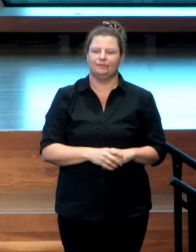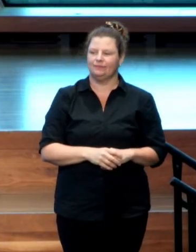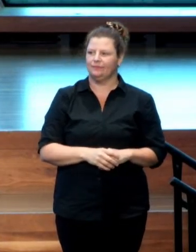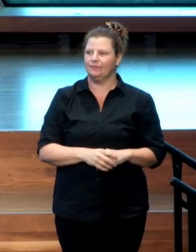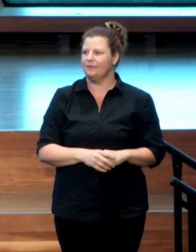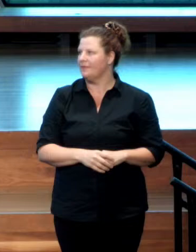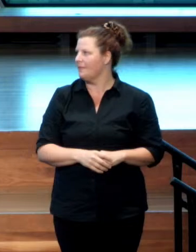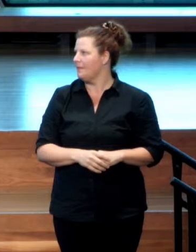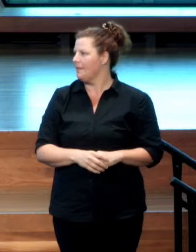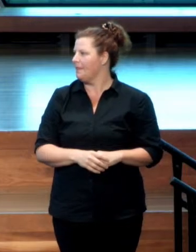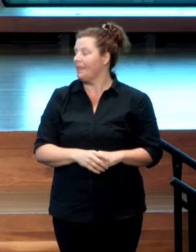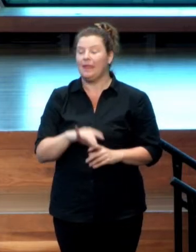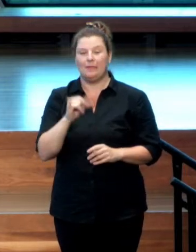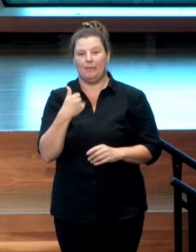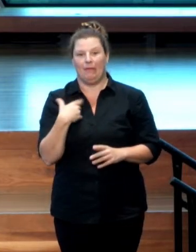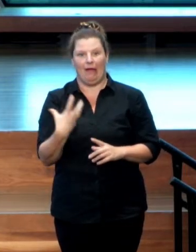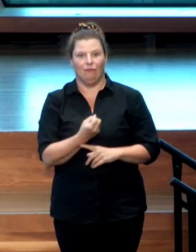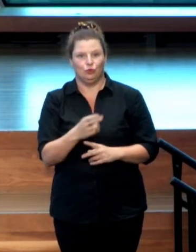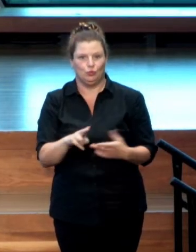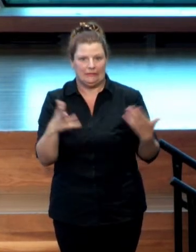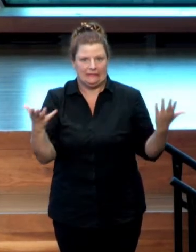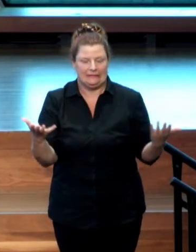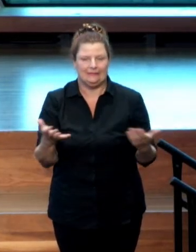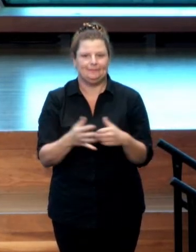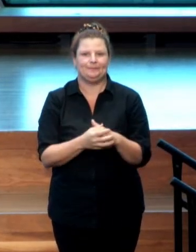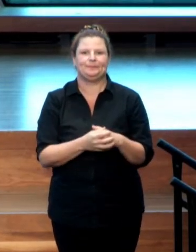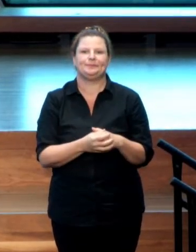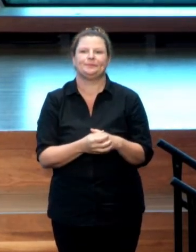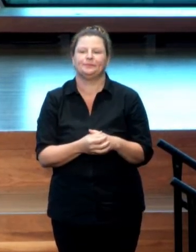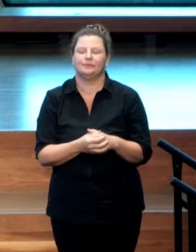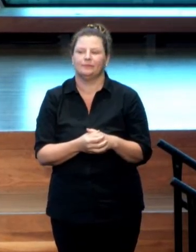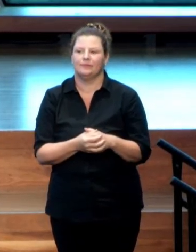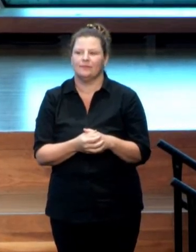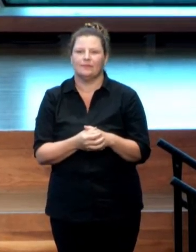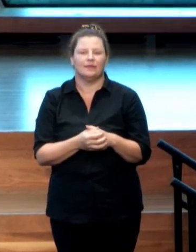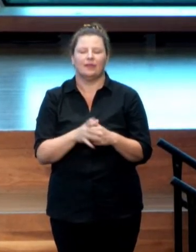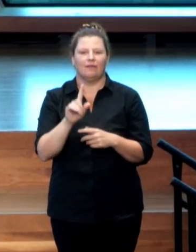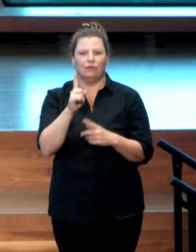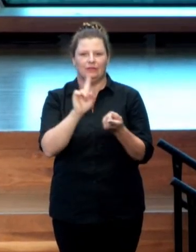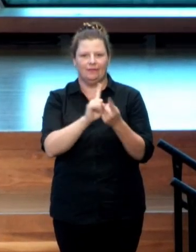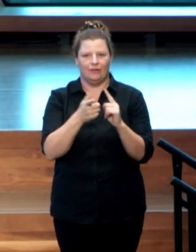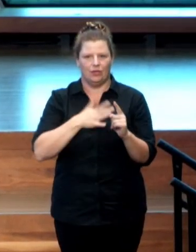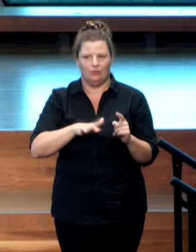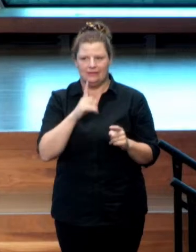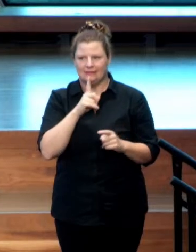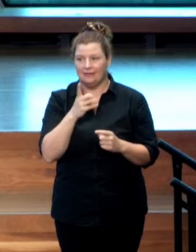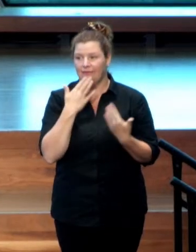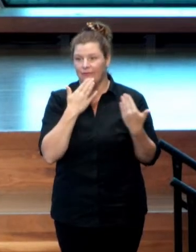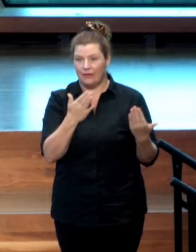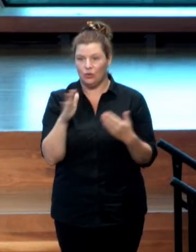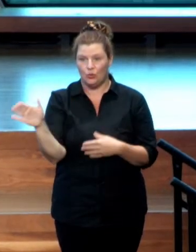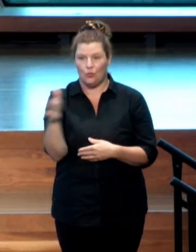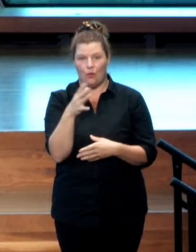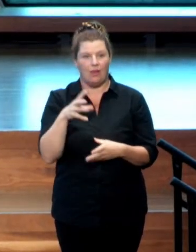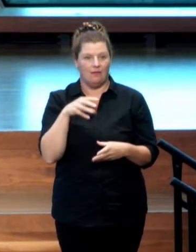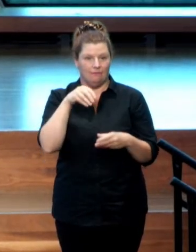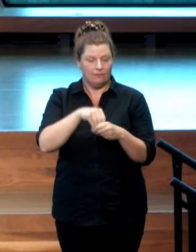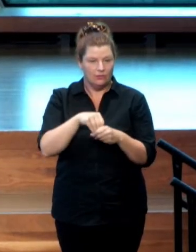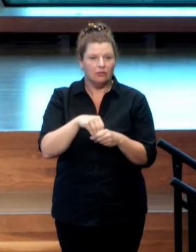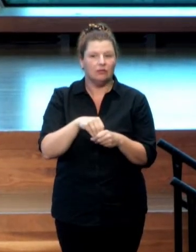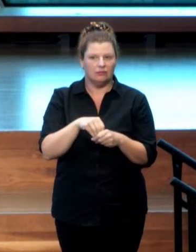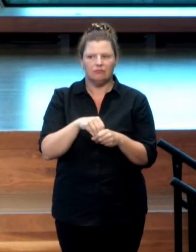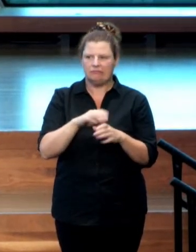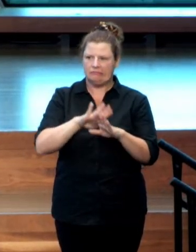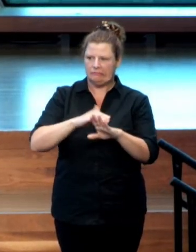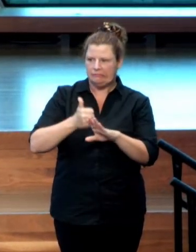I suppose I might just have to. I guess the first thing I want to say is thank you to everyone involved in making this